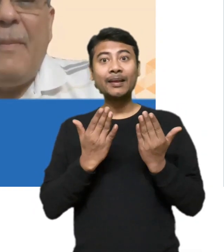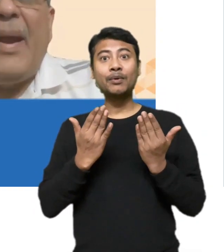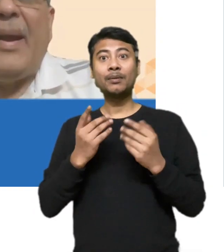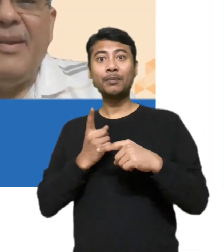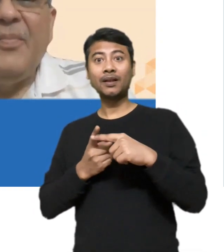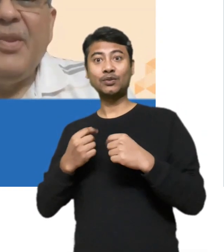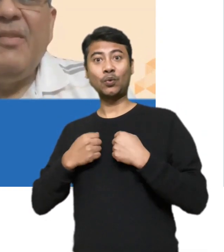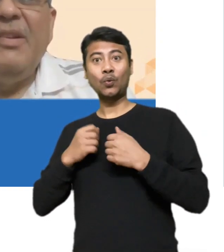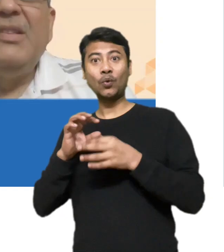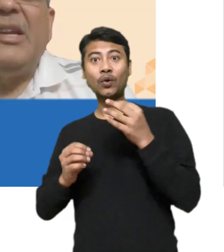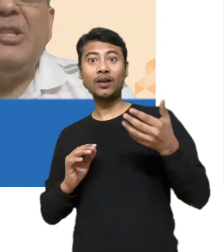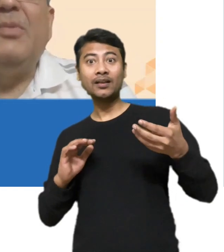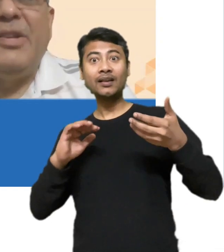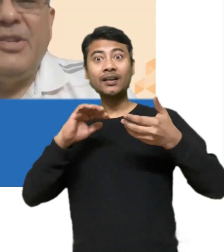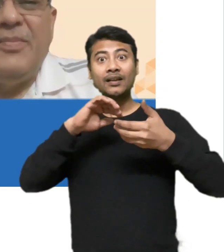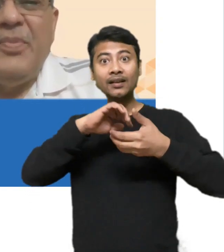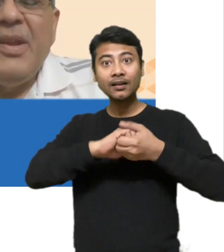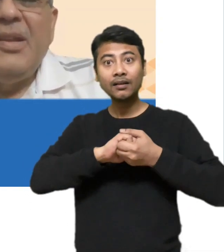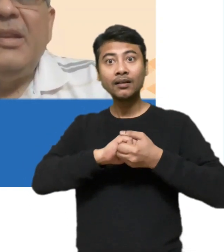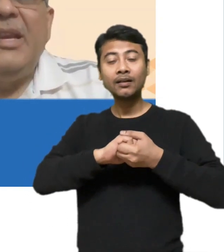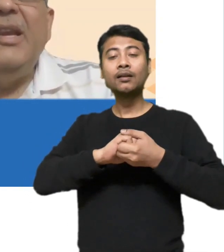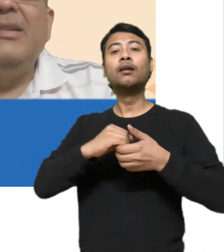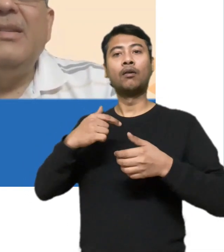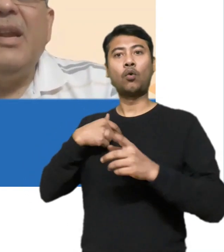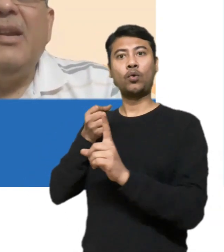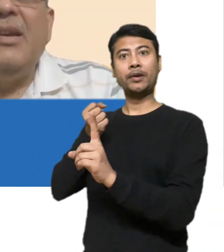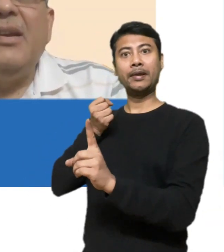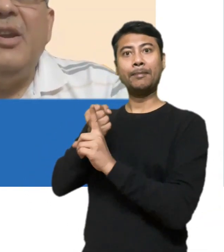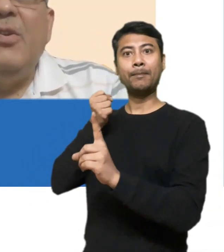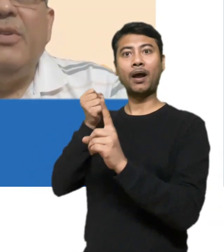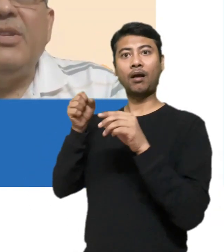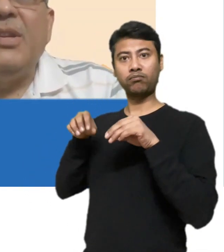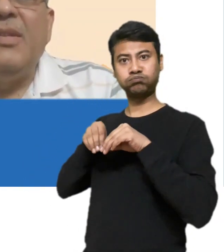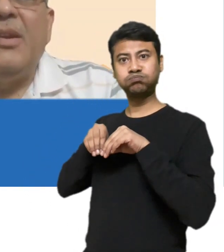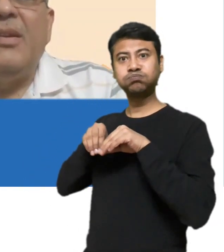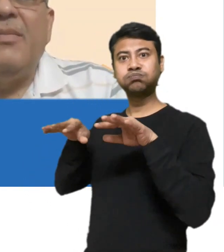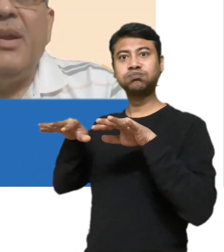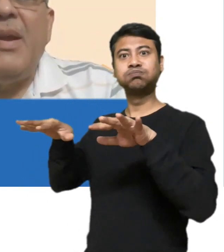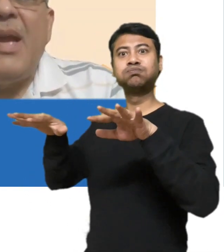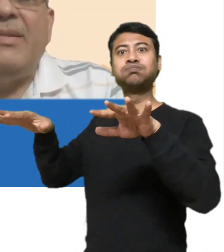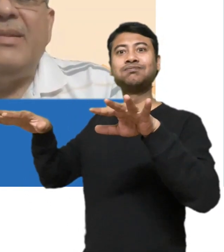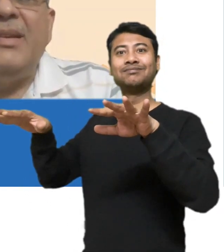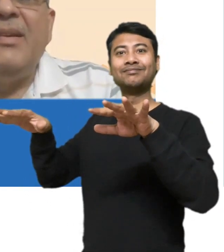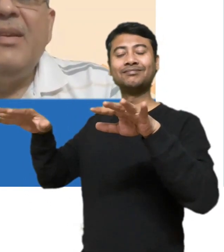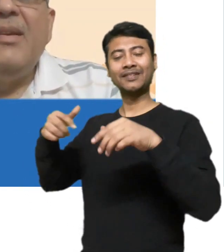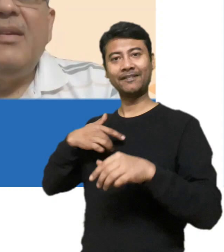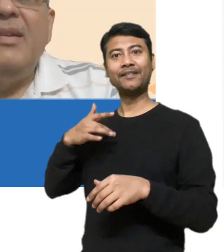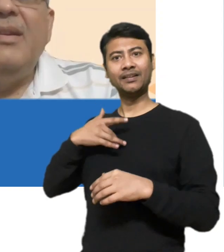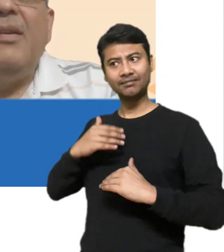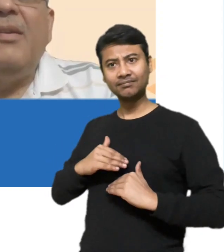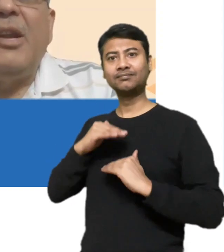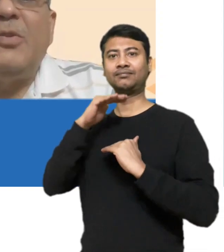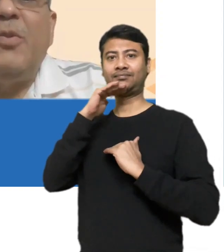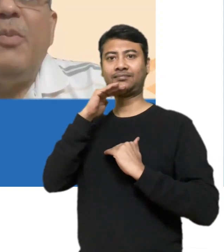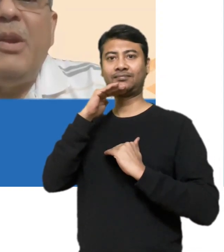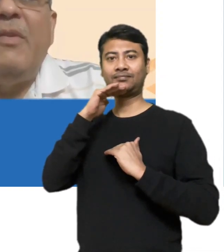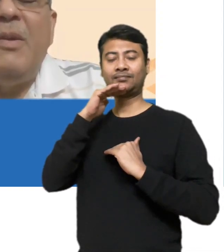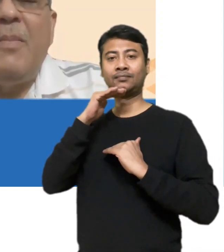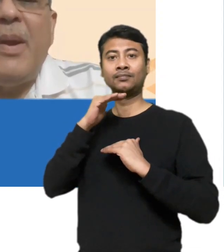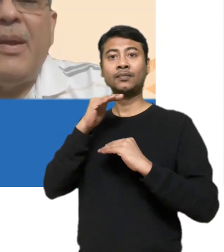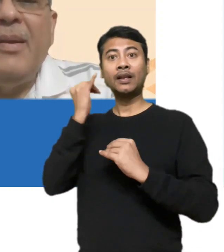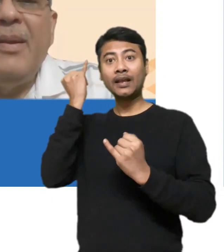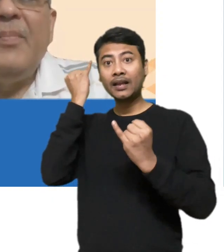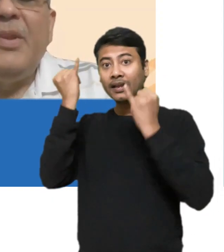our impact with satisfaction. The I key hope. is that innovation that has a real